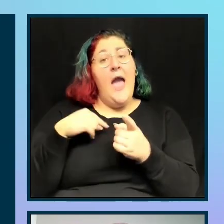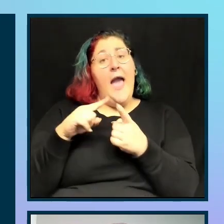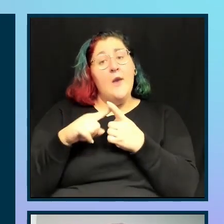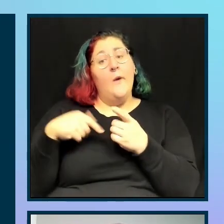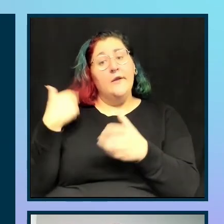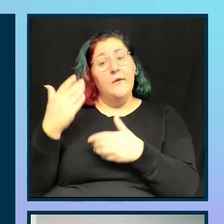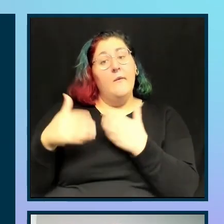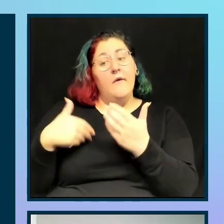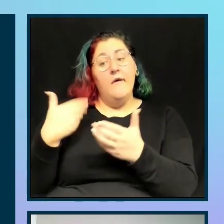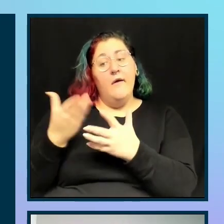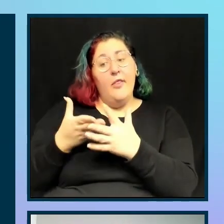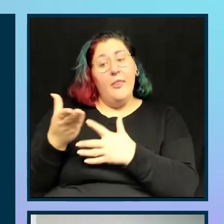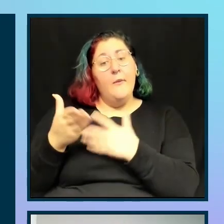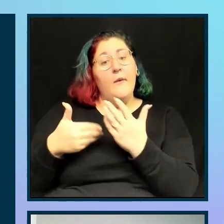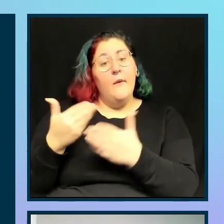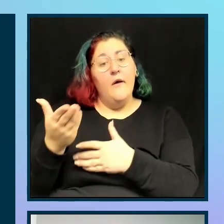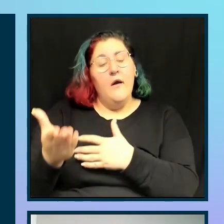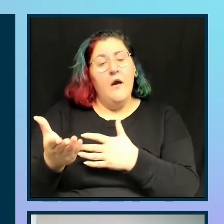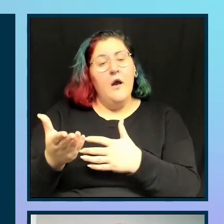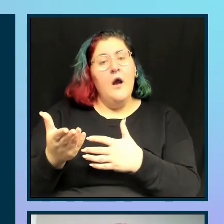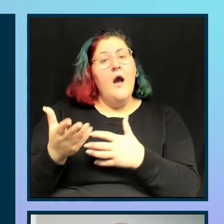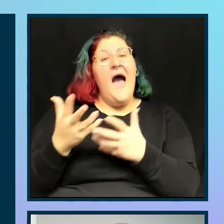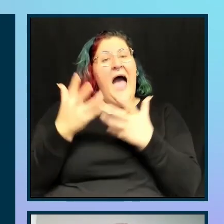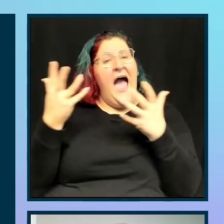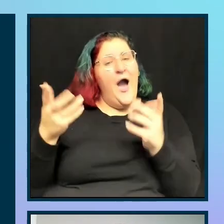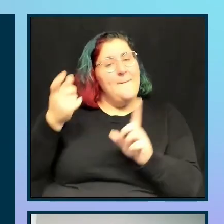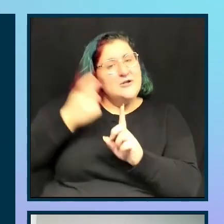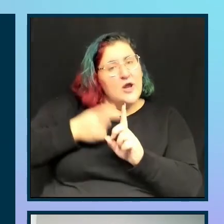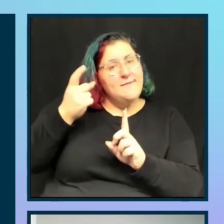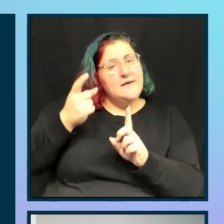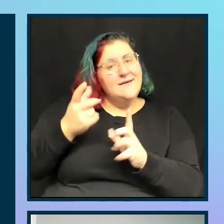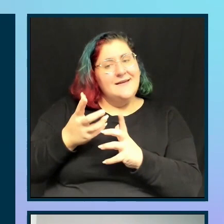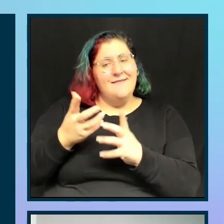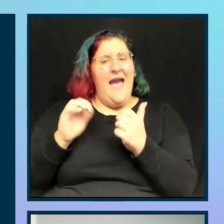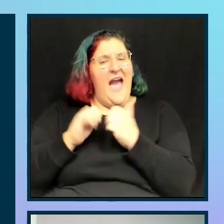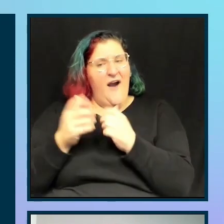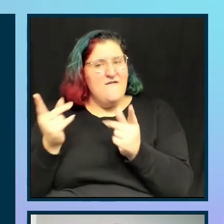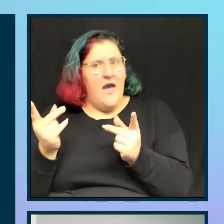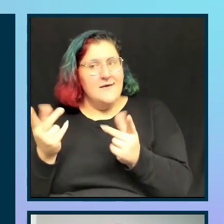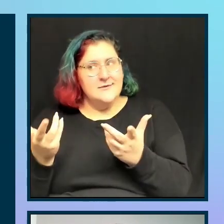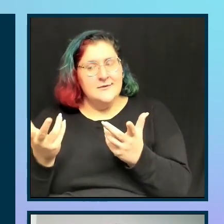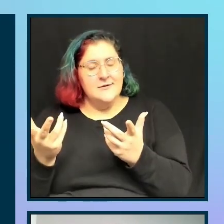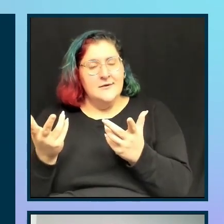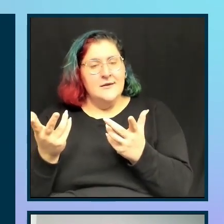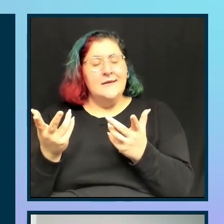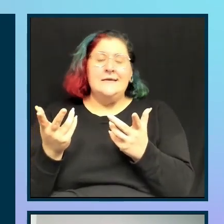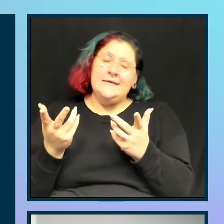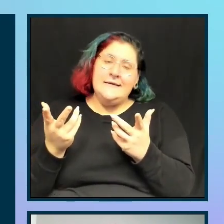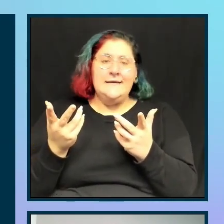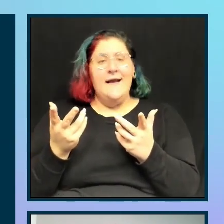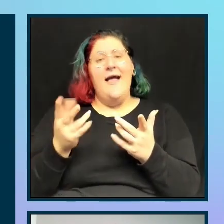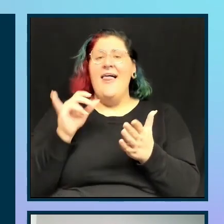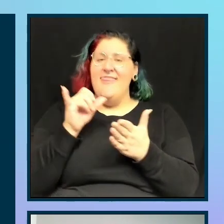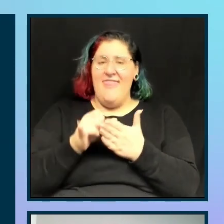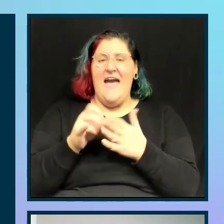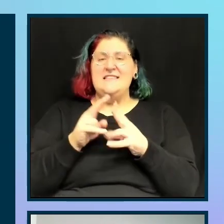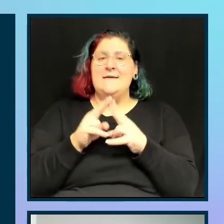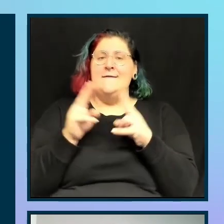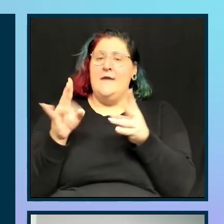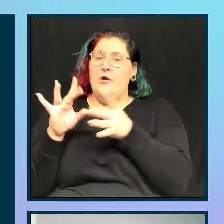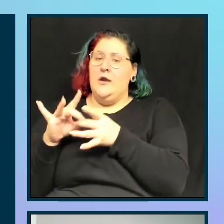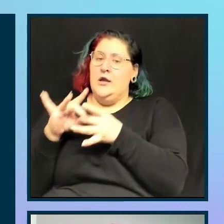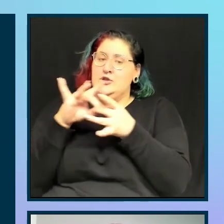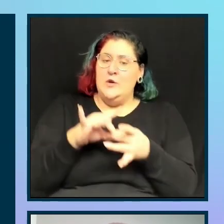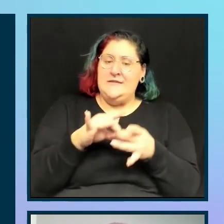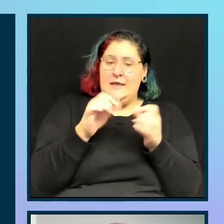amount of automation that you can put in and the speed with which you can deliver files is tightly correlated with what the